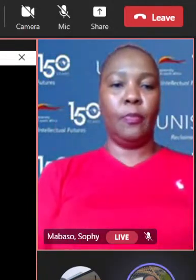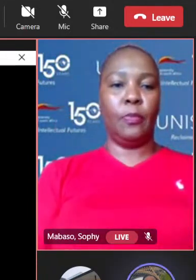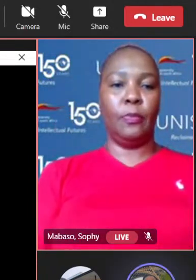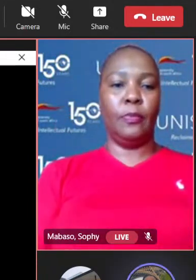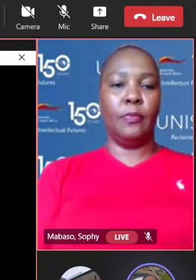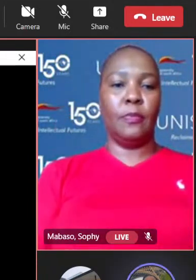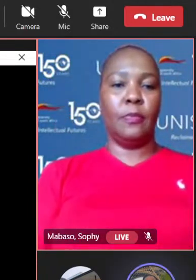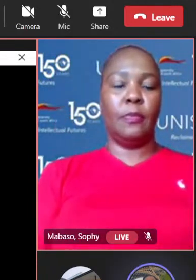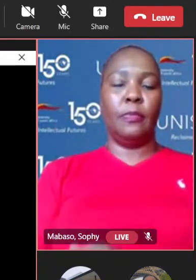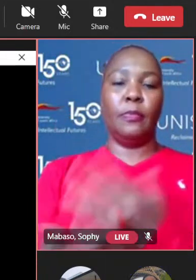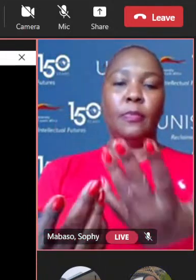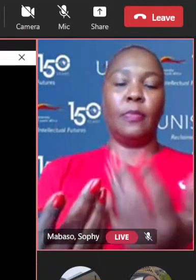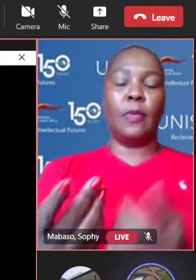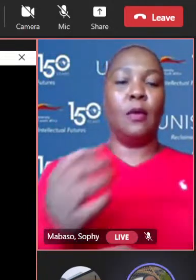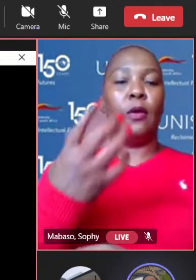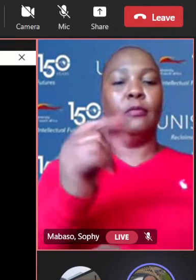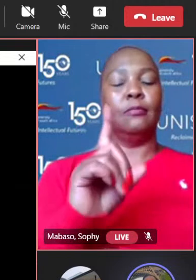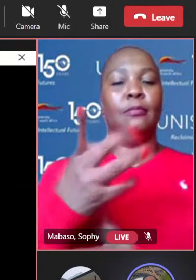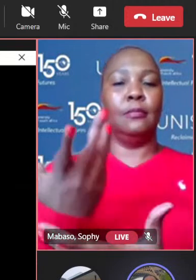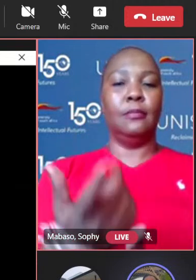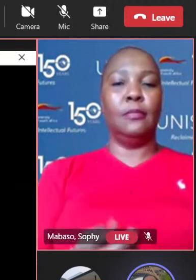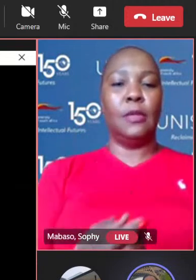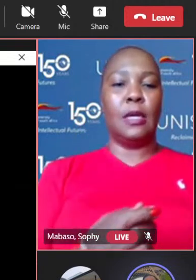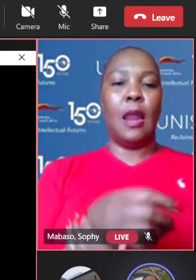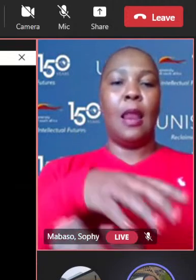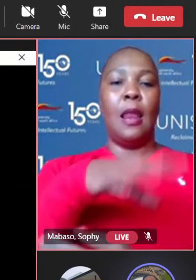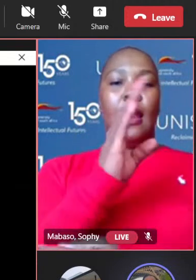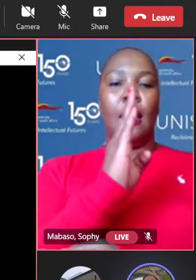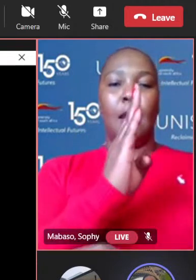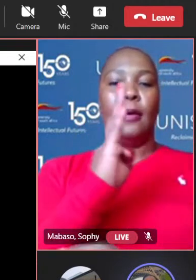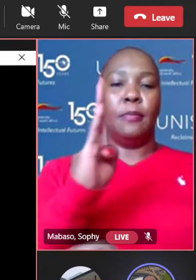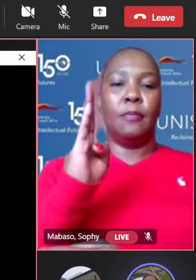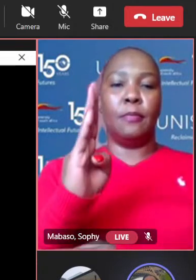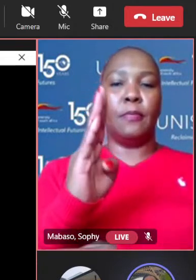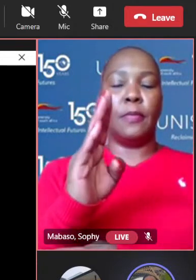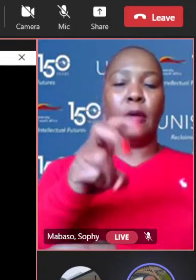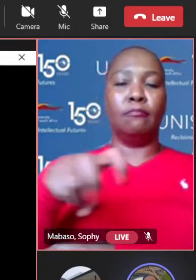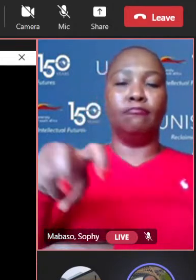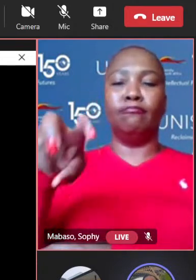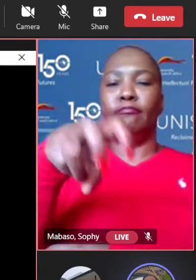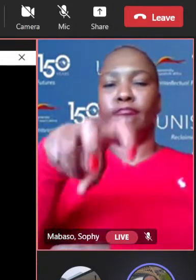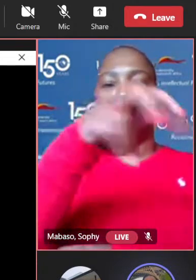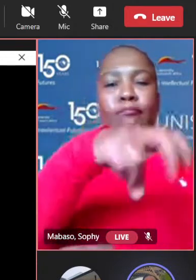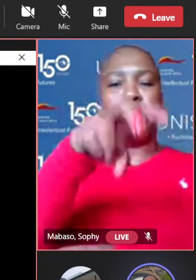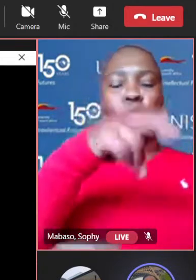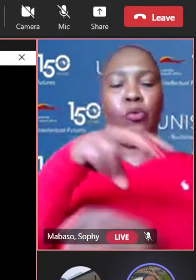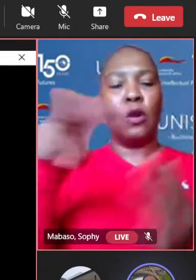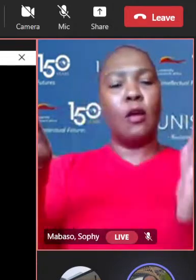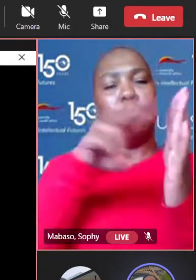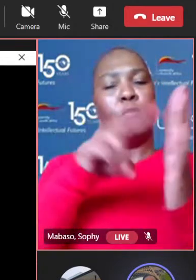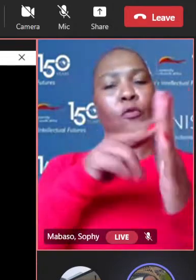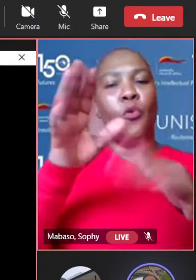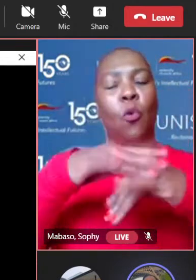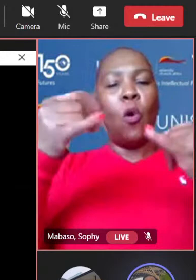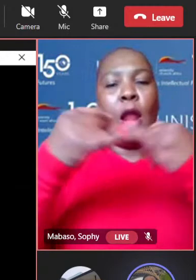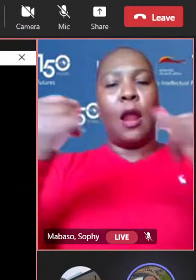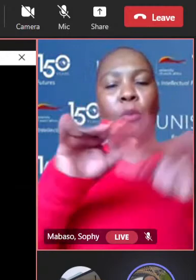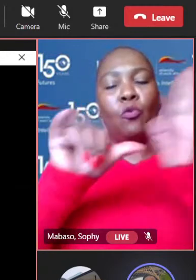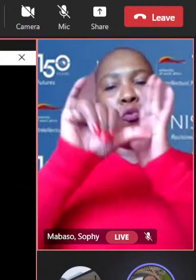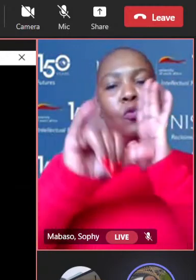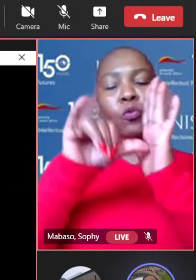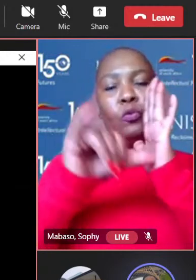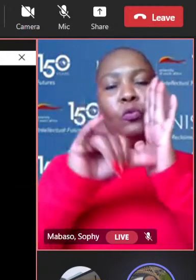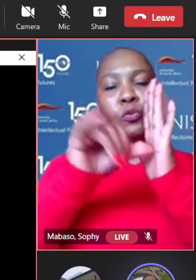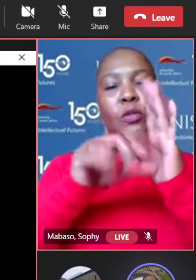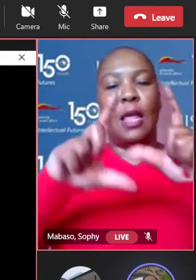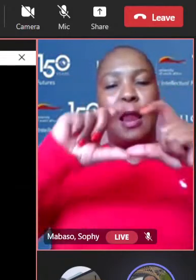We have the library tour that you can view online on the YouTube, on the link that